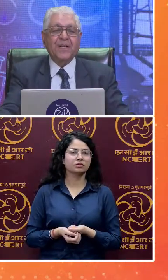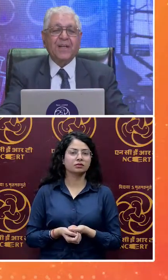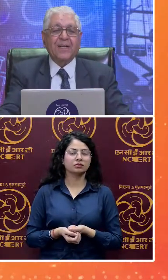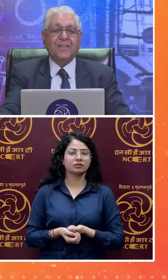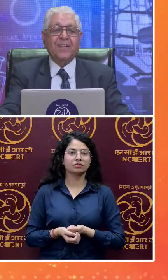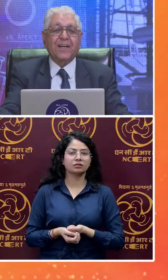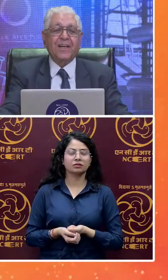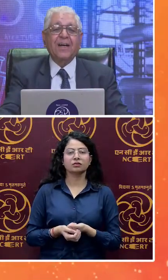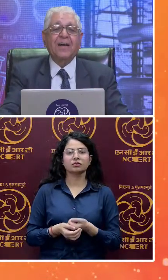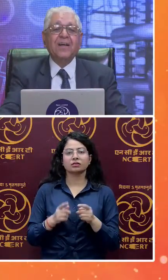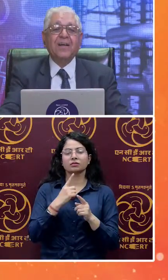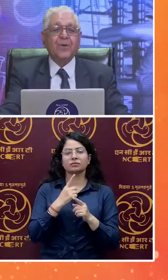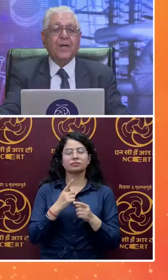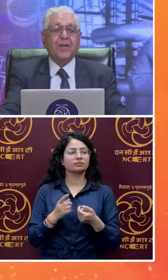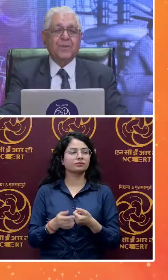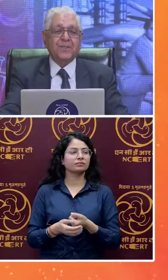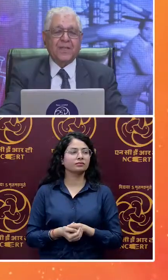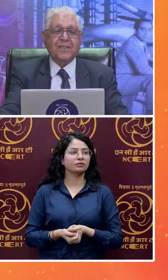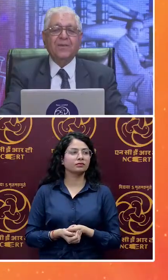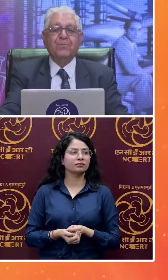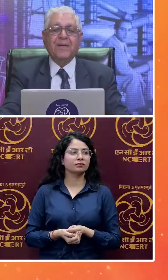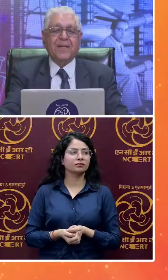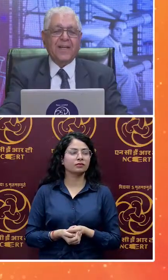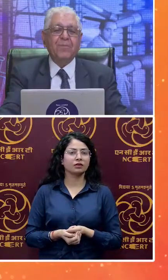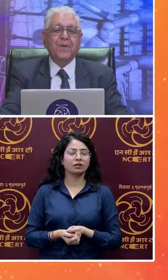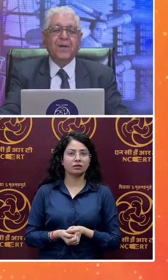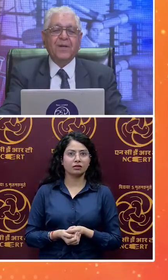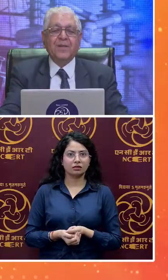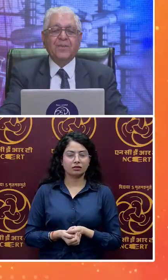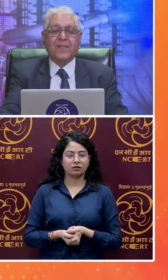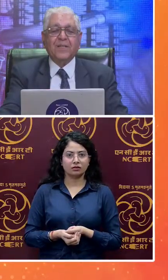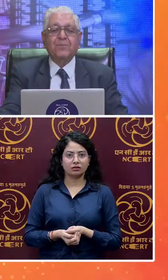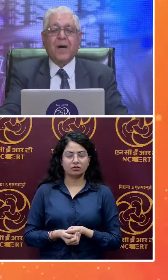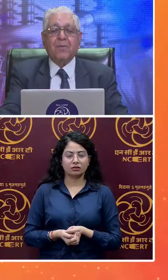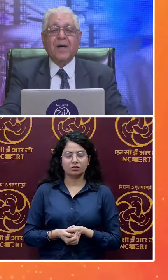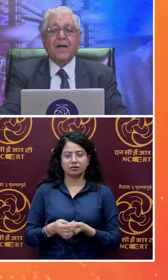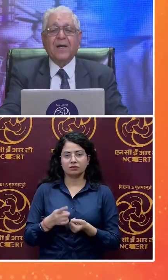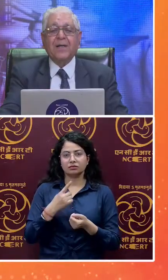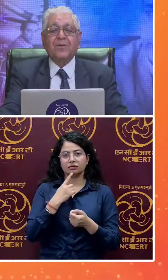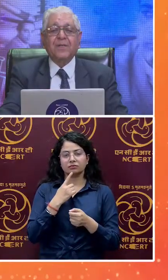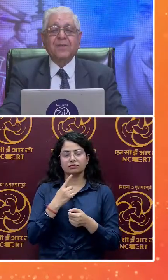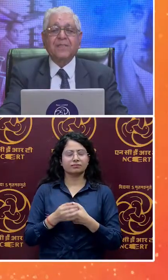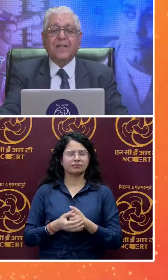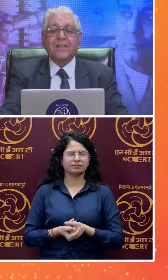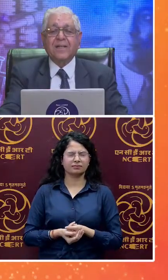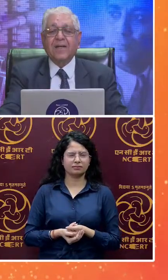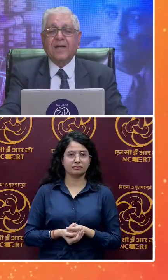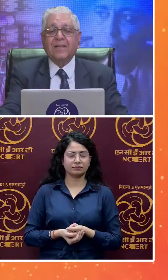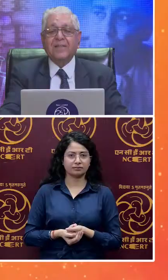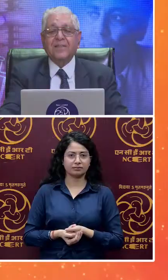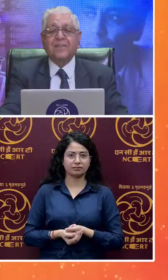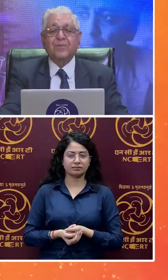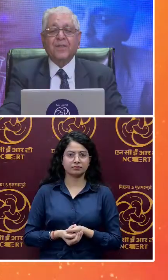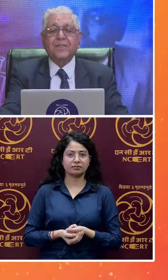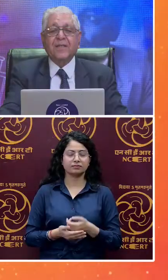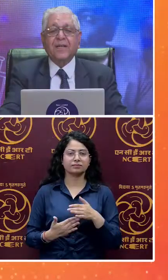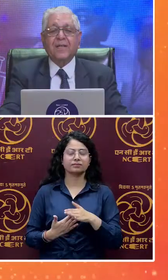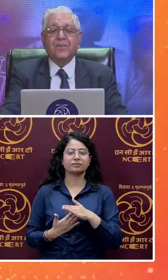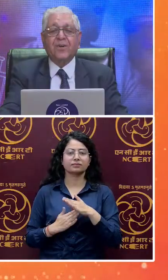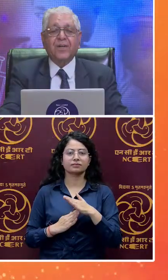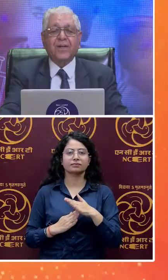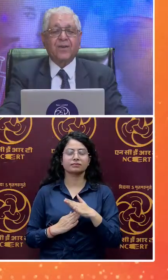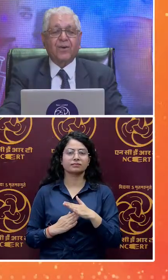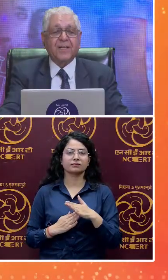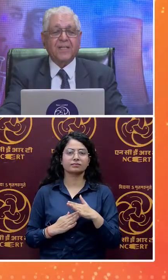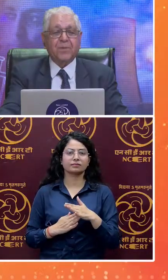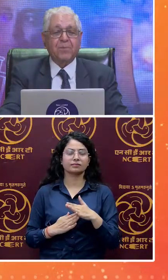to the international arena. So, he took such a big team. So, there is Bhabha here, you can see Setna here, you can see A.S.